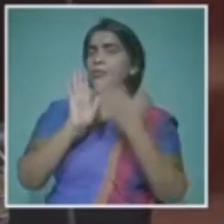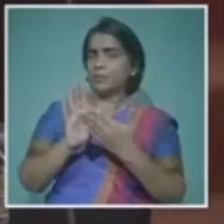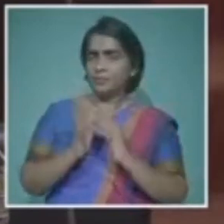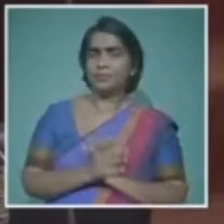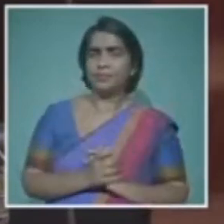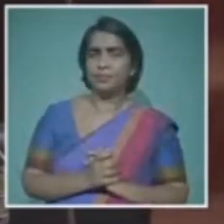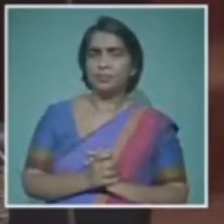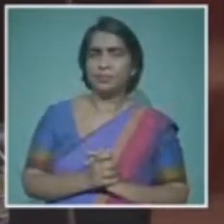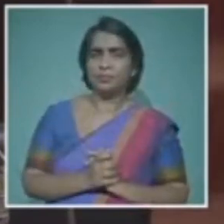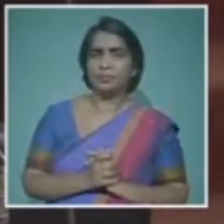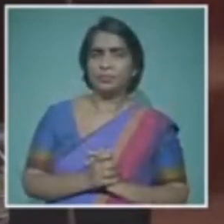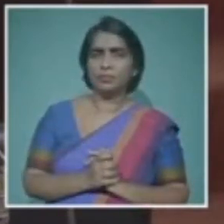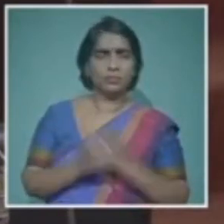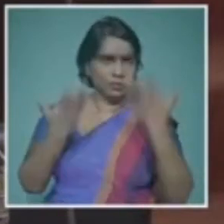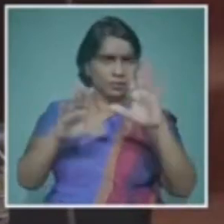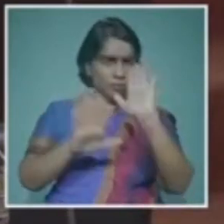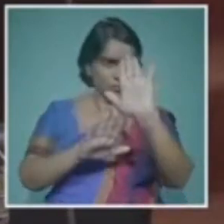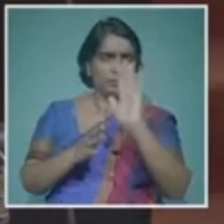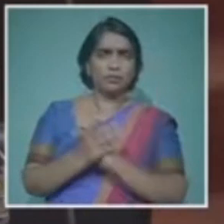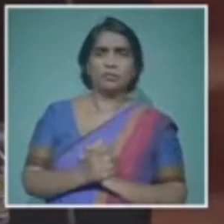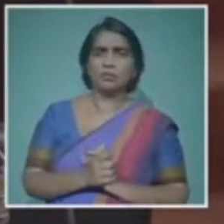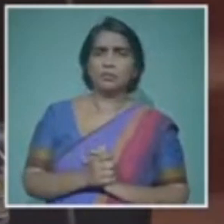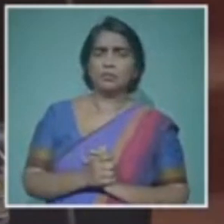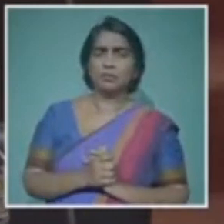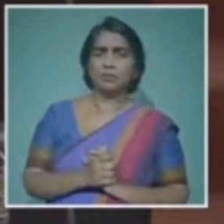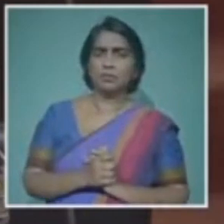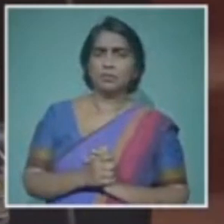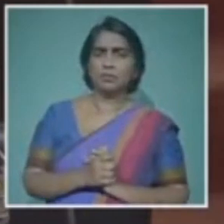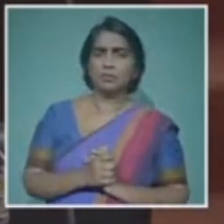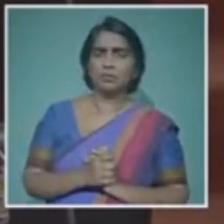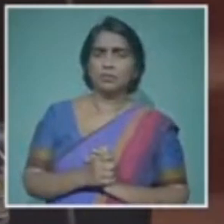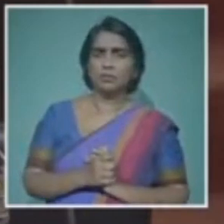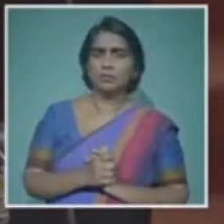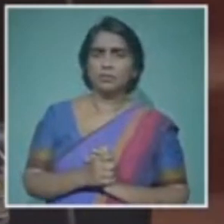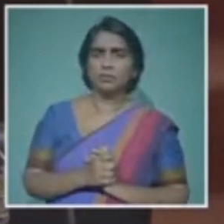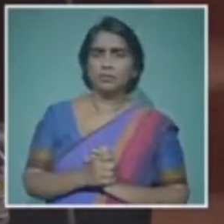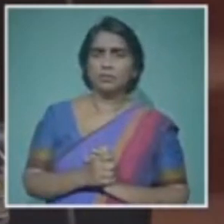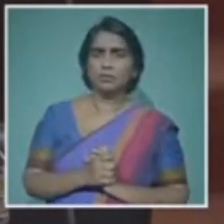Let me finish. Honorable Member, please. Then